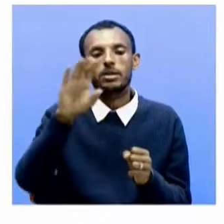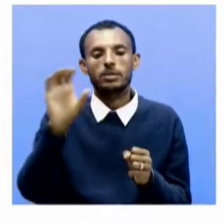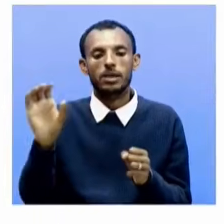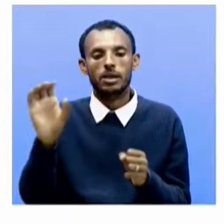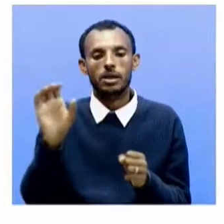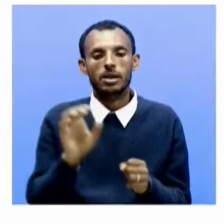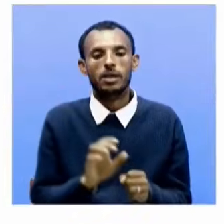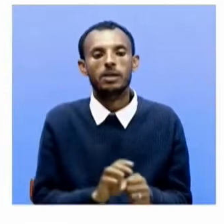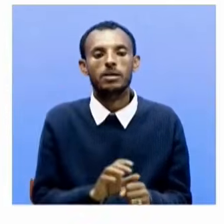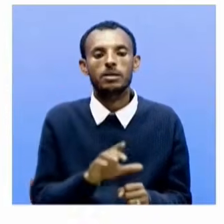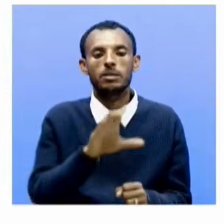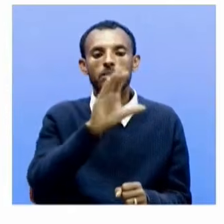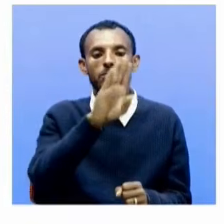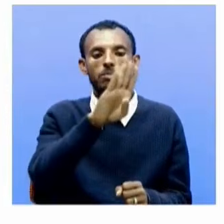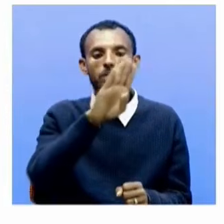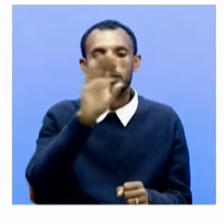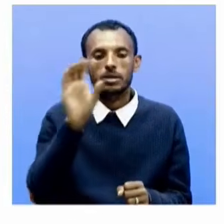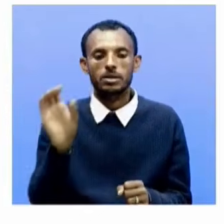okay? So